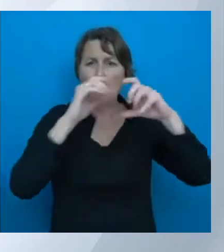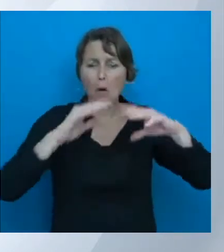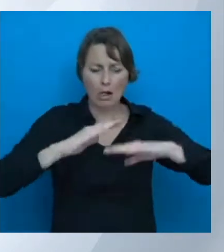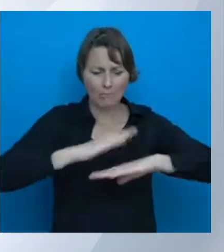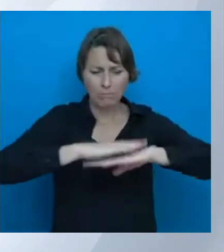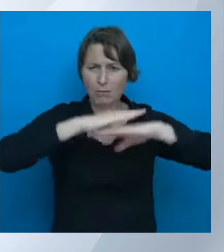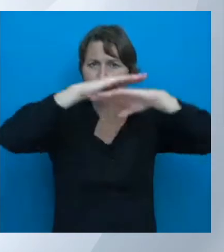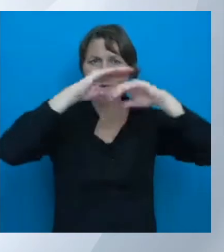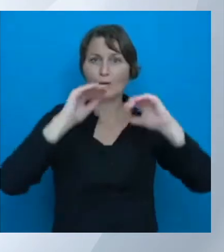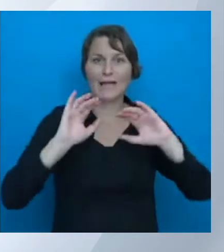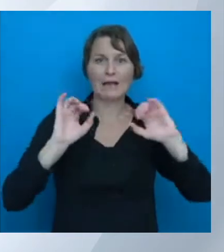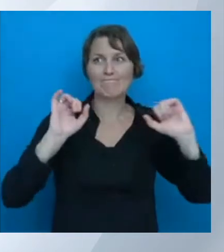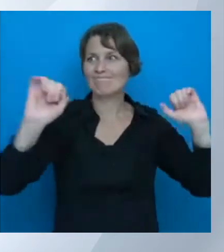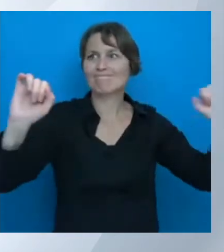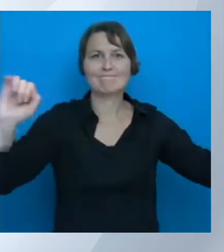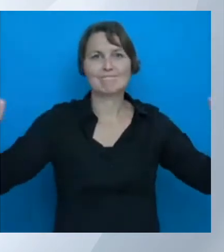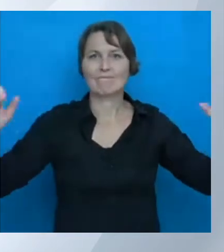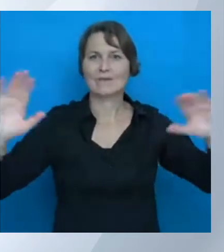breach.